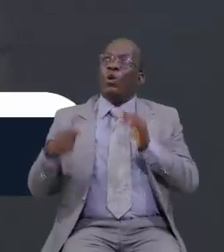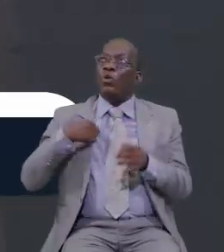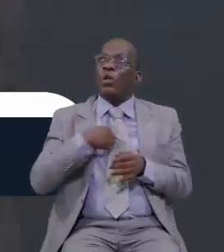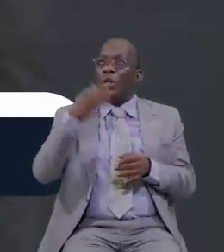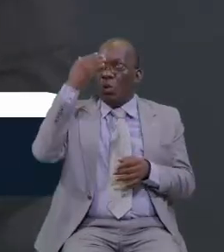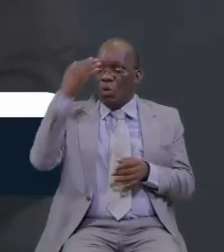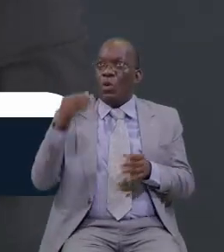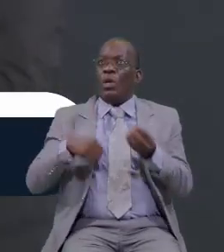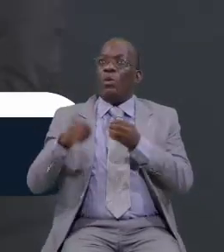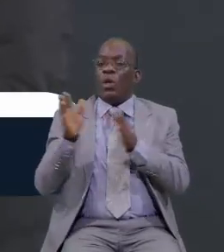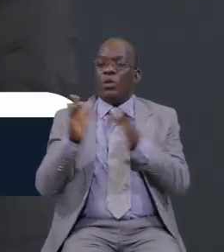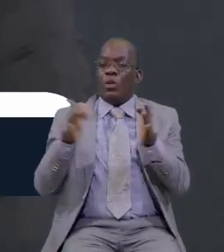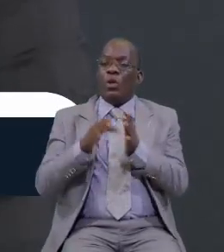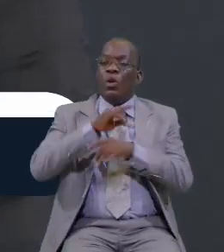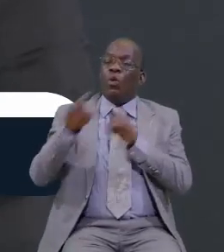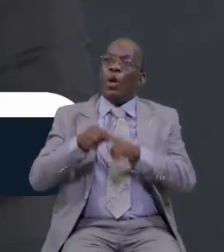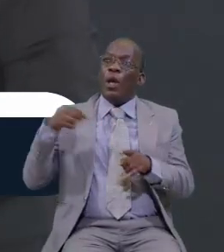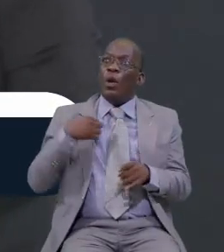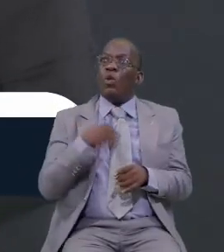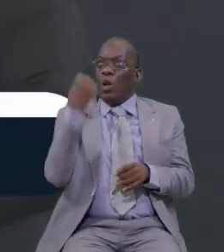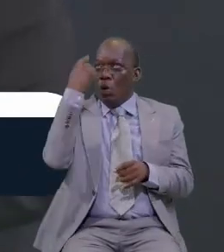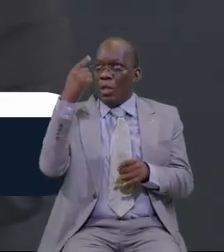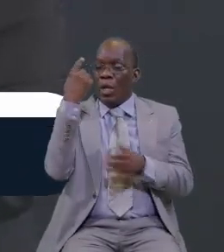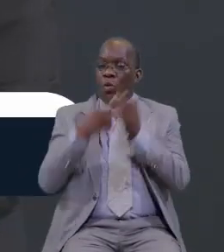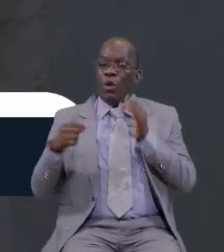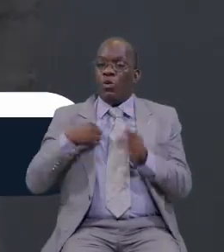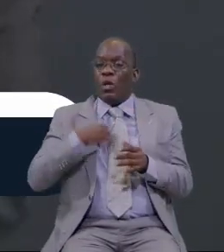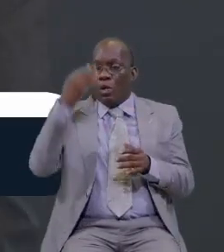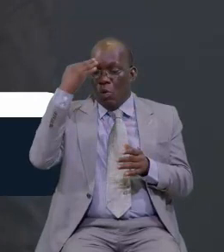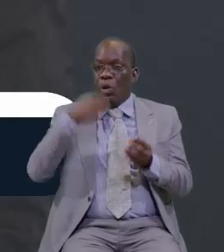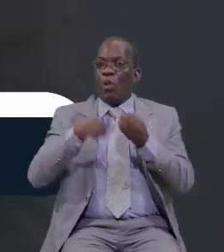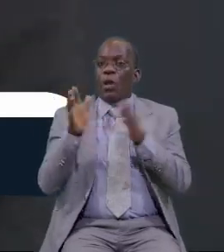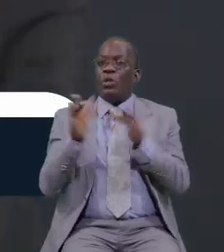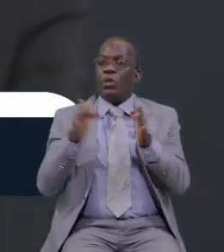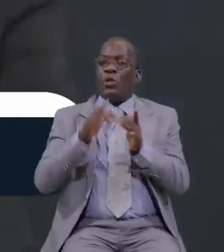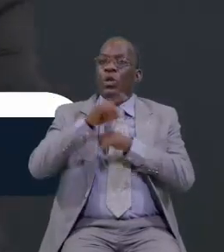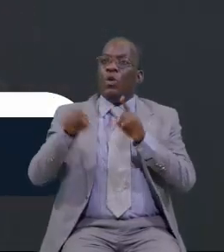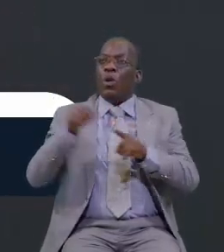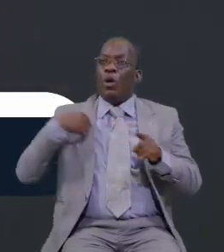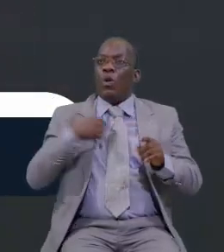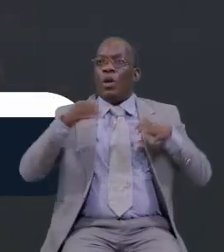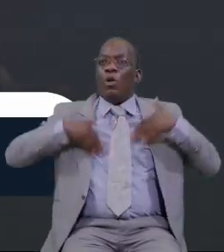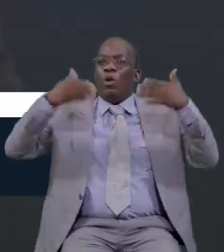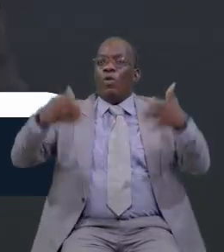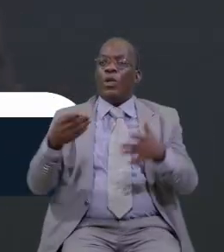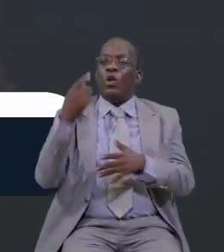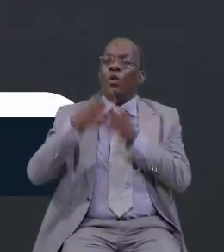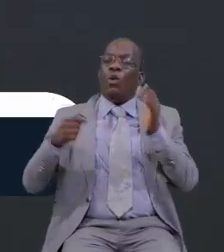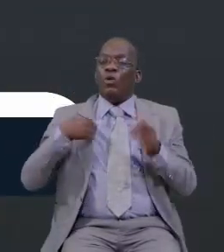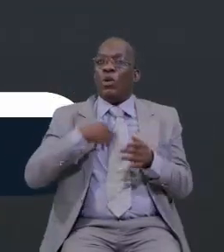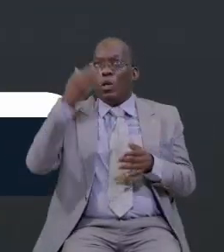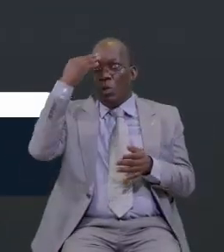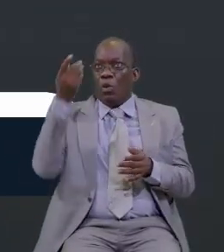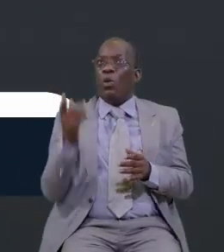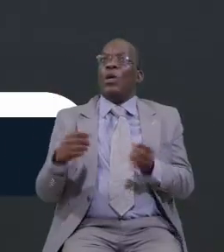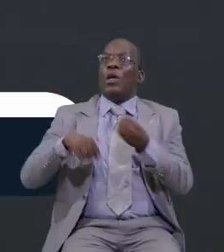about Jesus, when we confess what we know about Jesus, the blessing then comes upon us. It says, blessed art